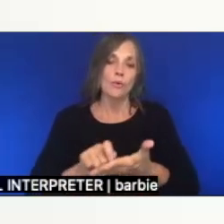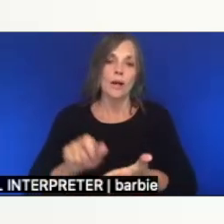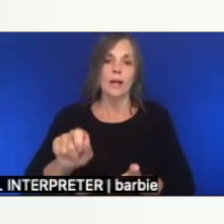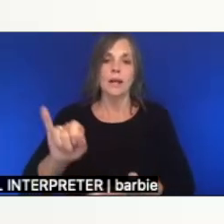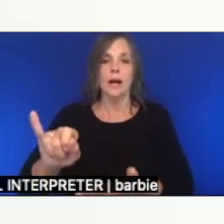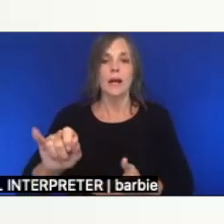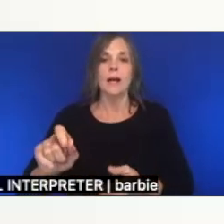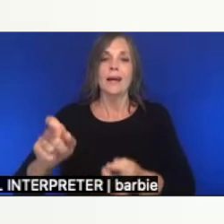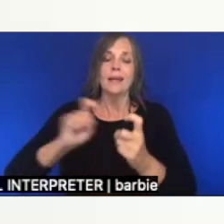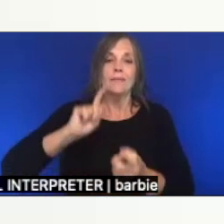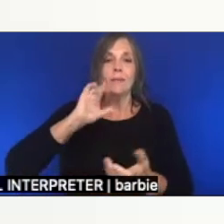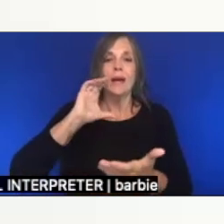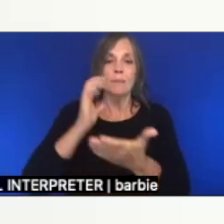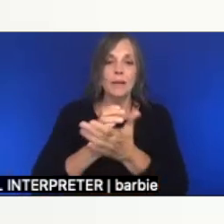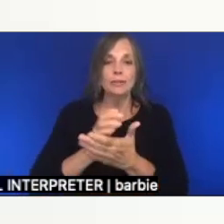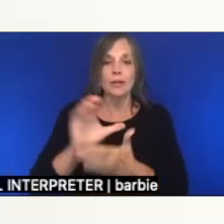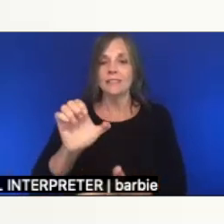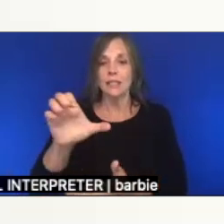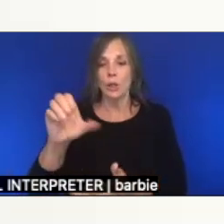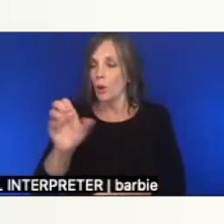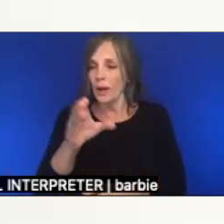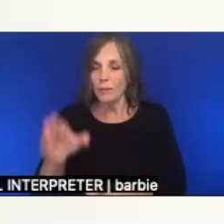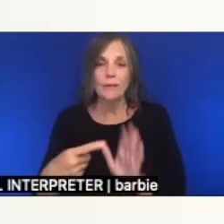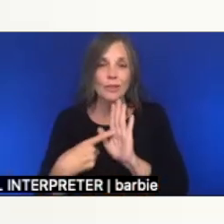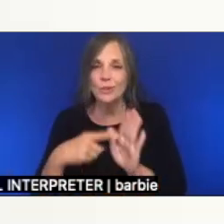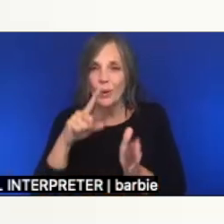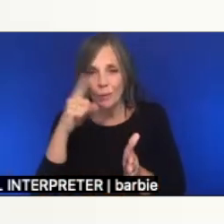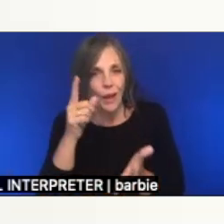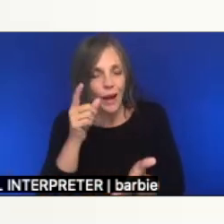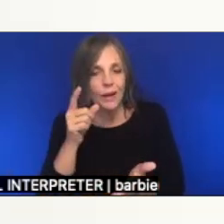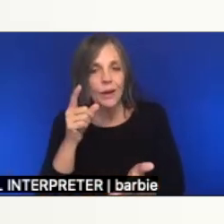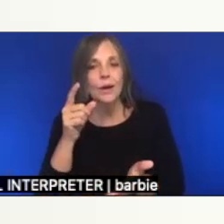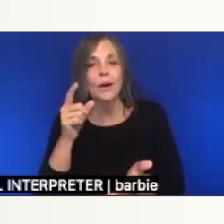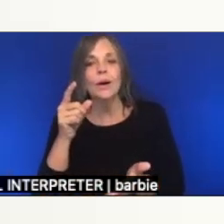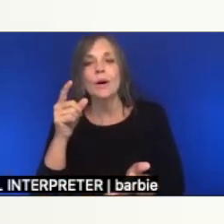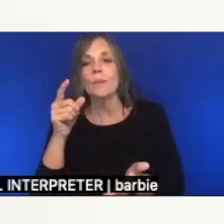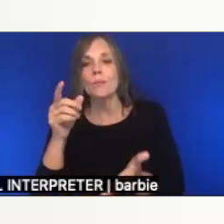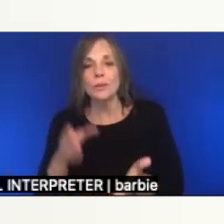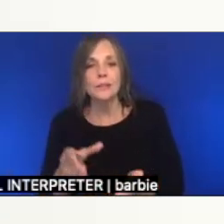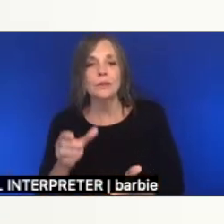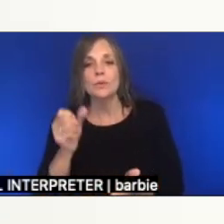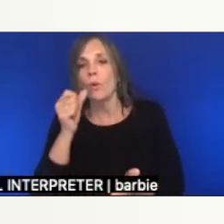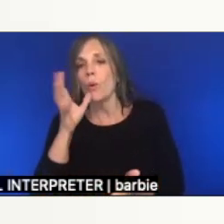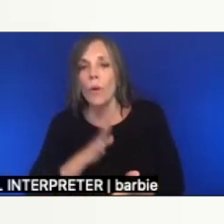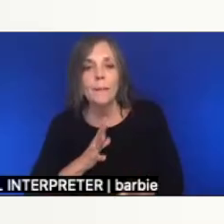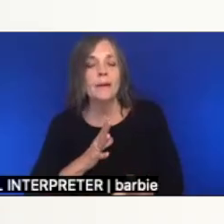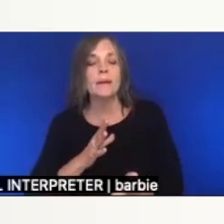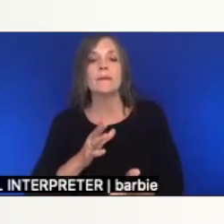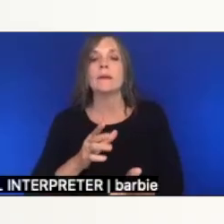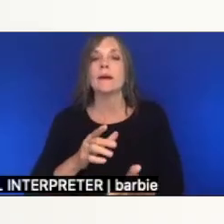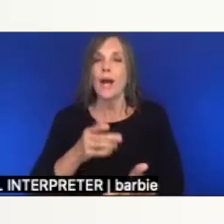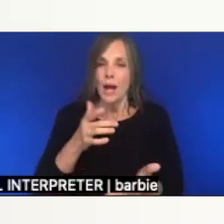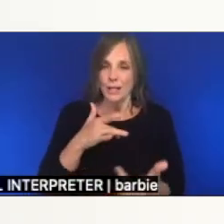CEO, it will never be a black woman, it will never be a woman, it will be a guy, probably with a beard, probably with